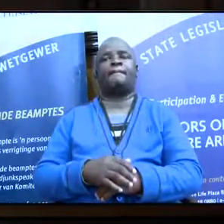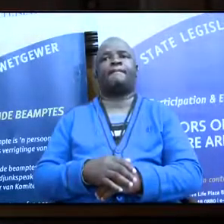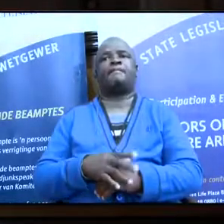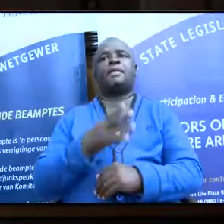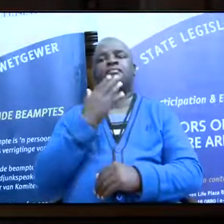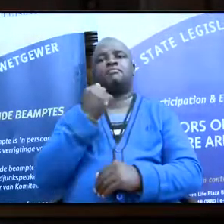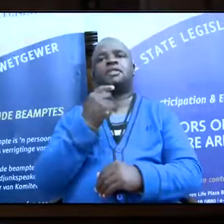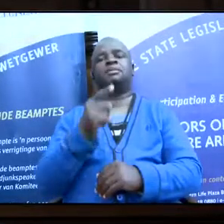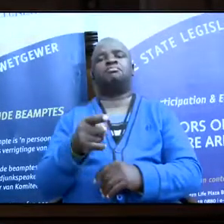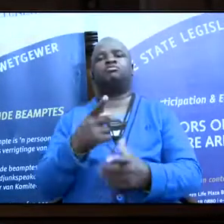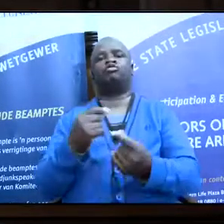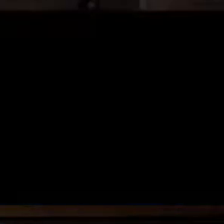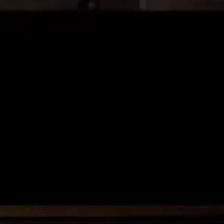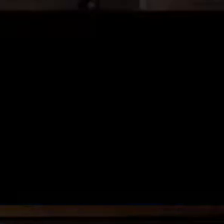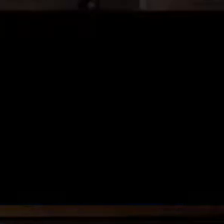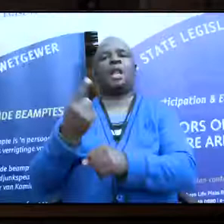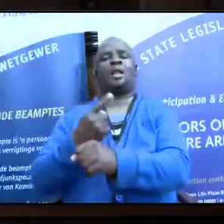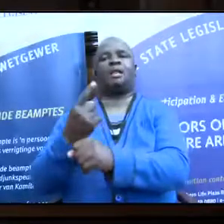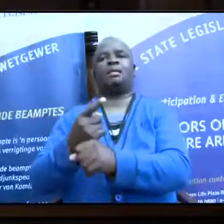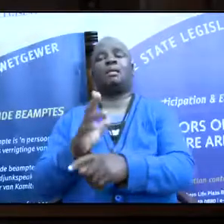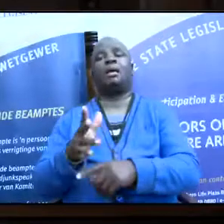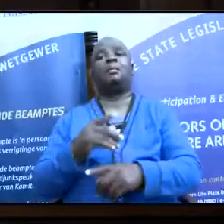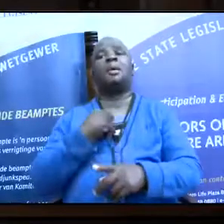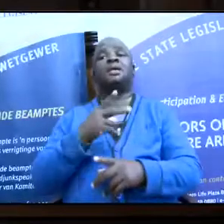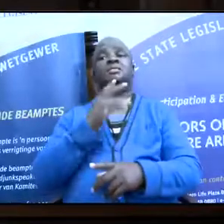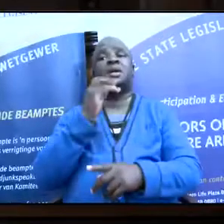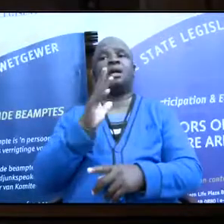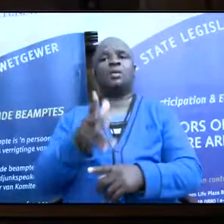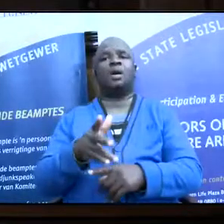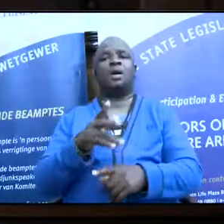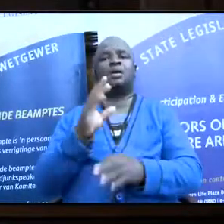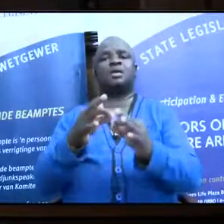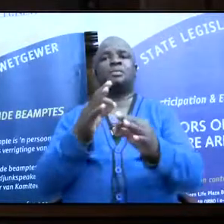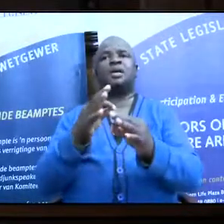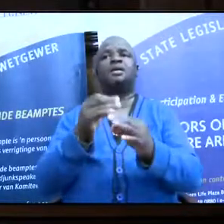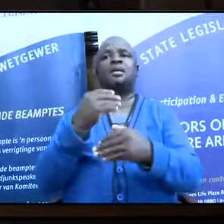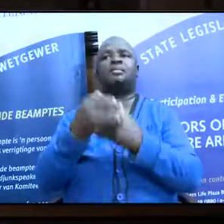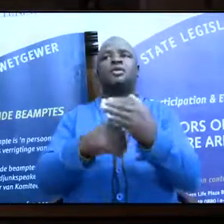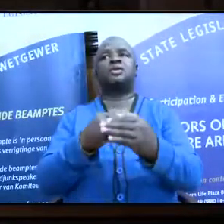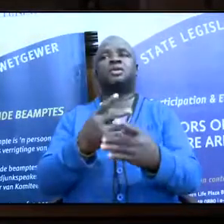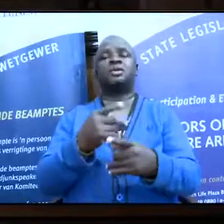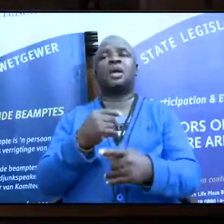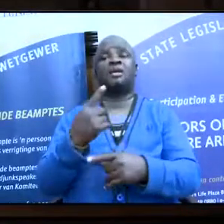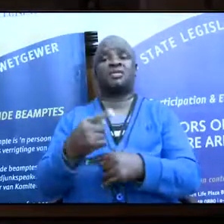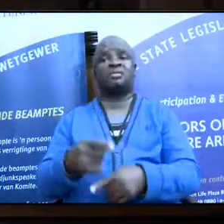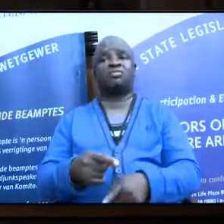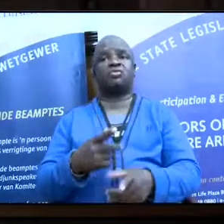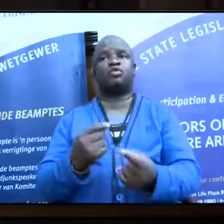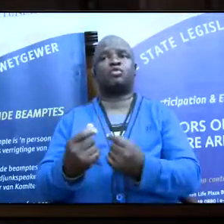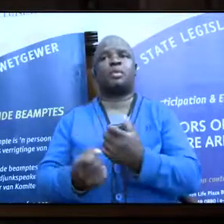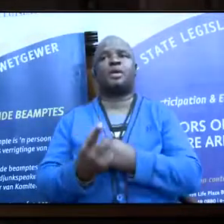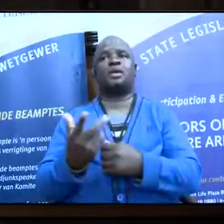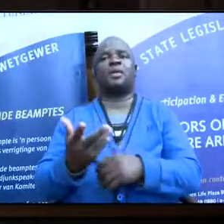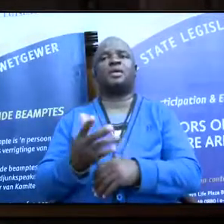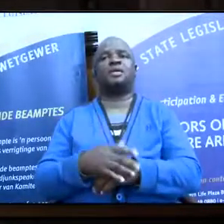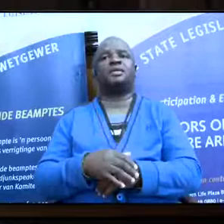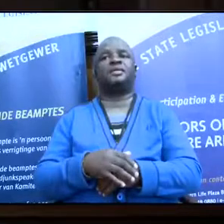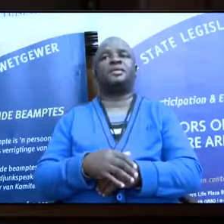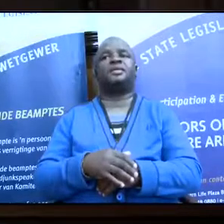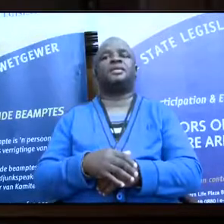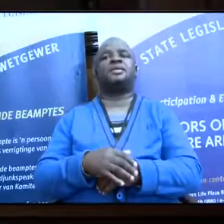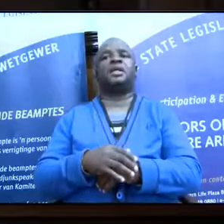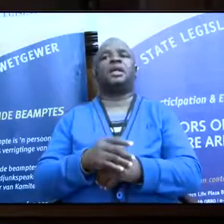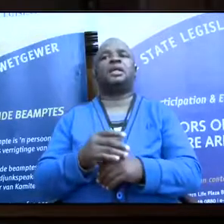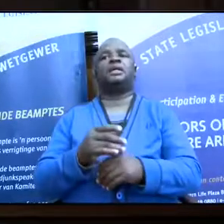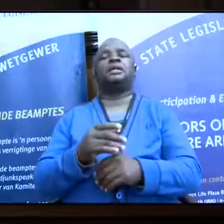repetition speaker will explain the process what is going to happen after this event so the reason for us